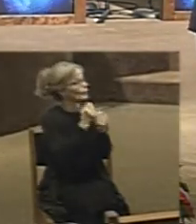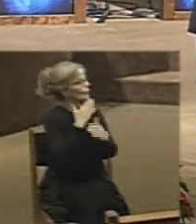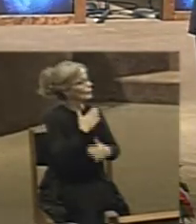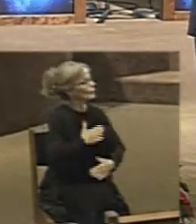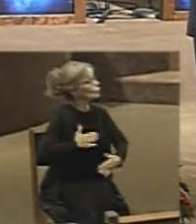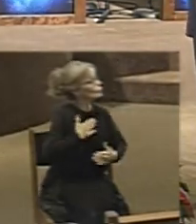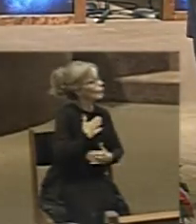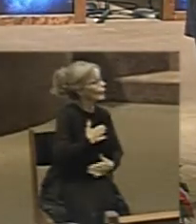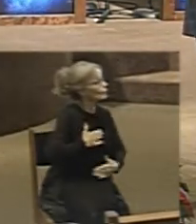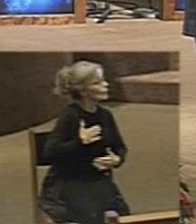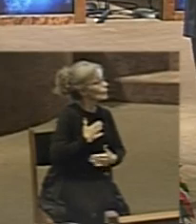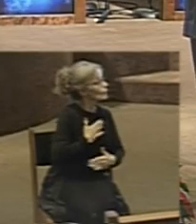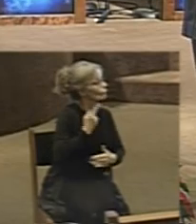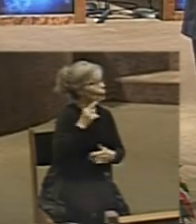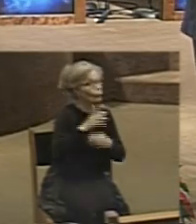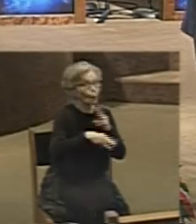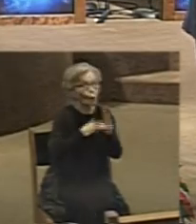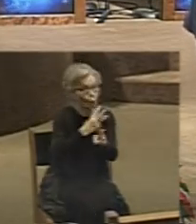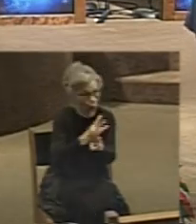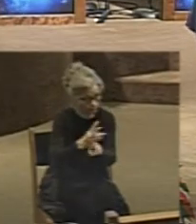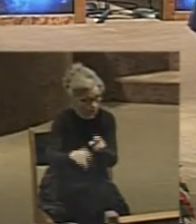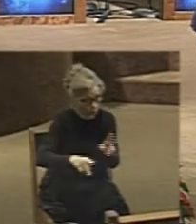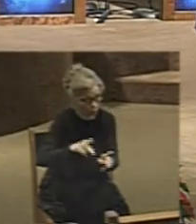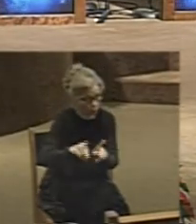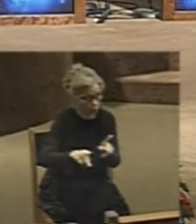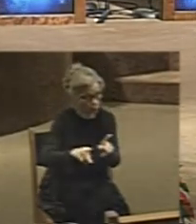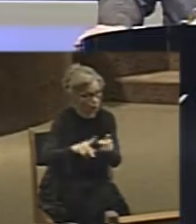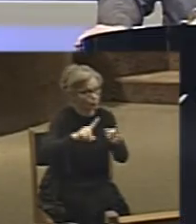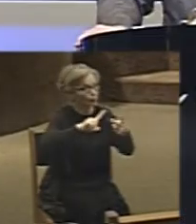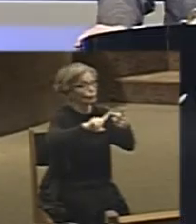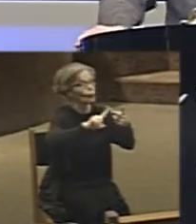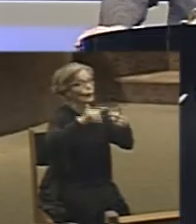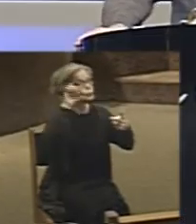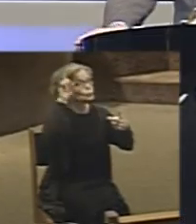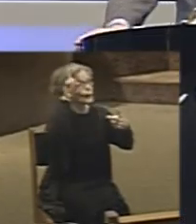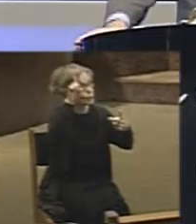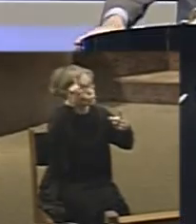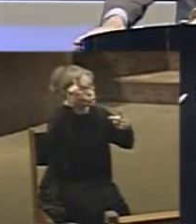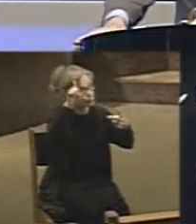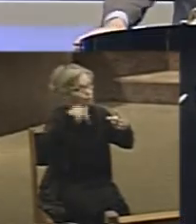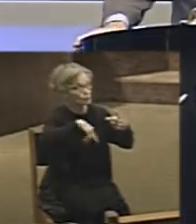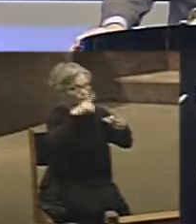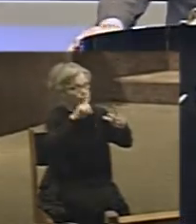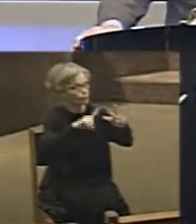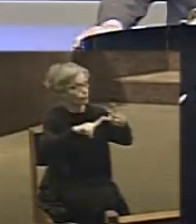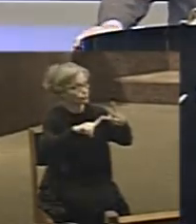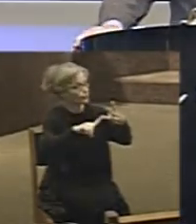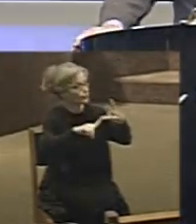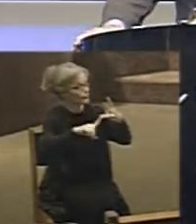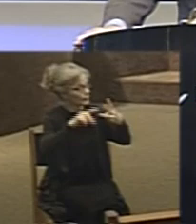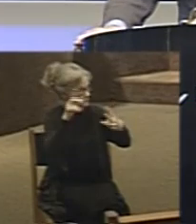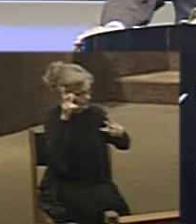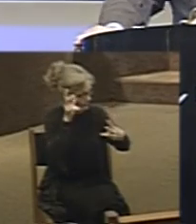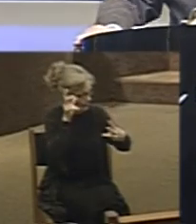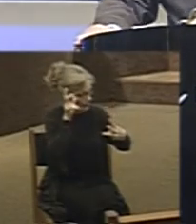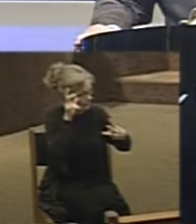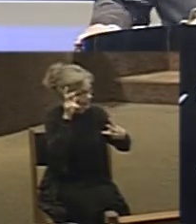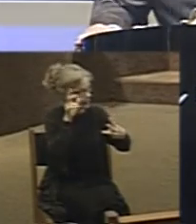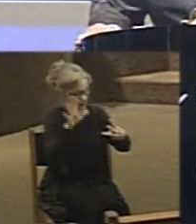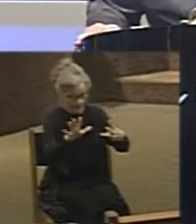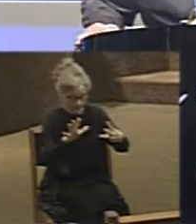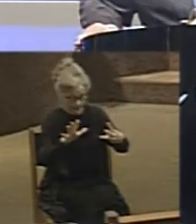in the world of education, The gates of hell